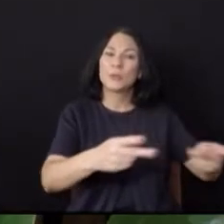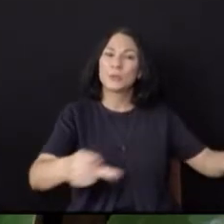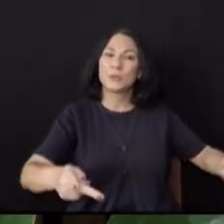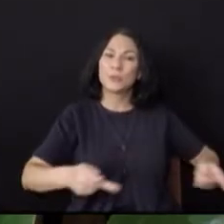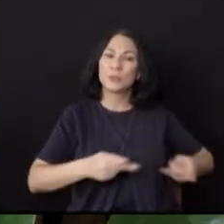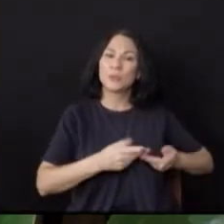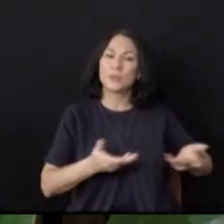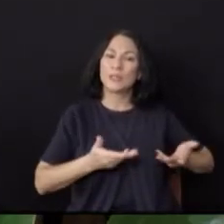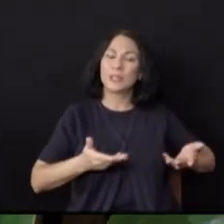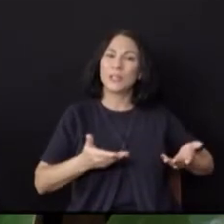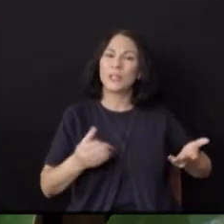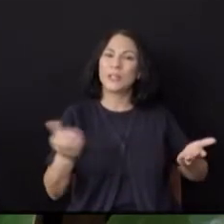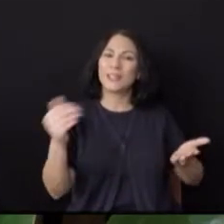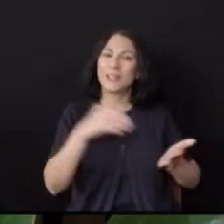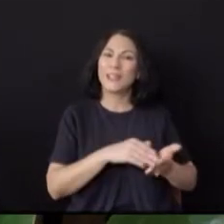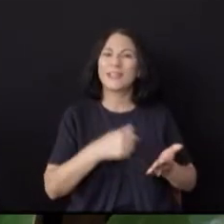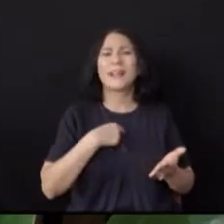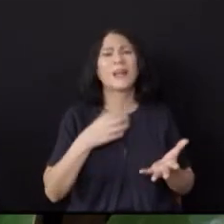I do.